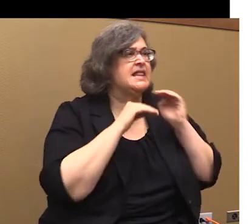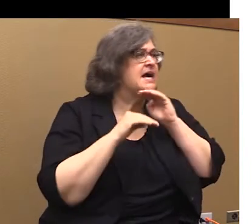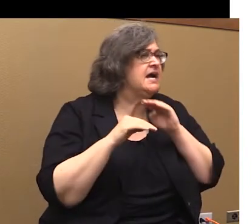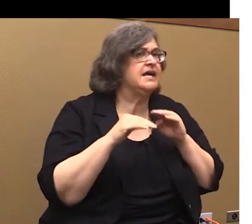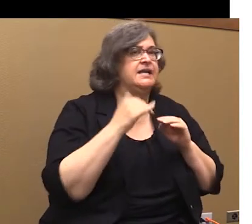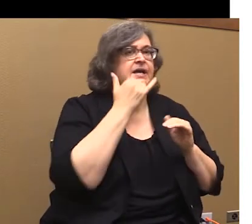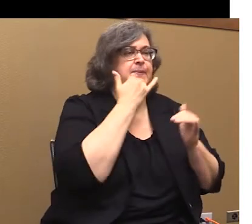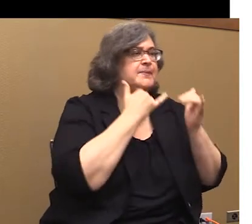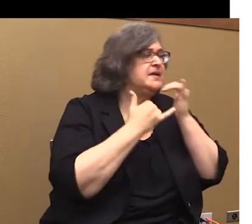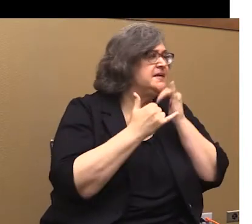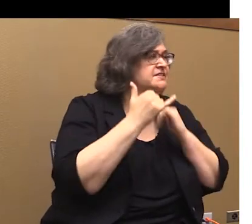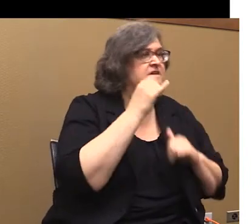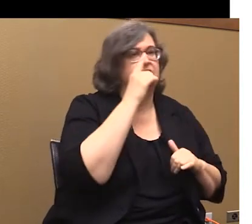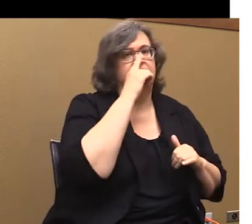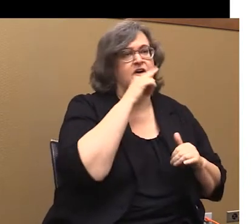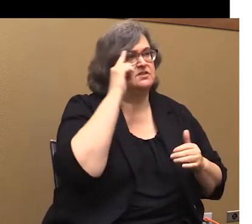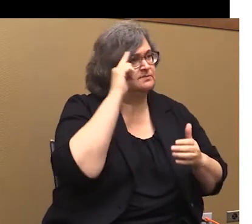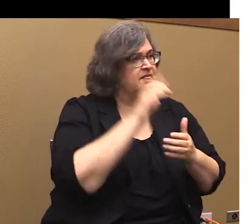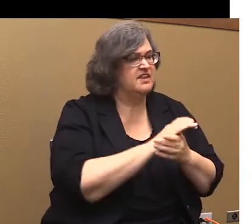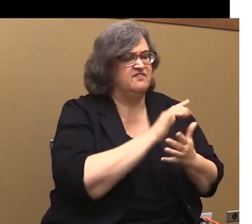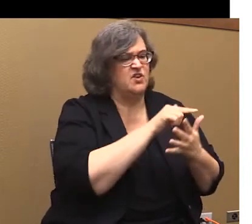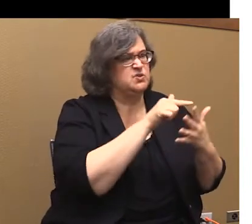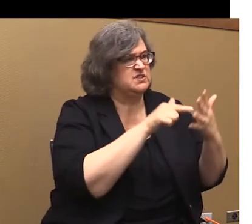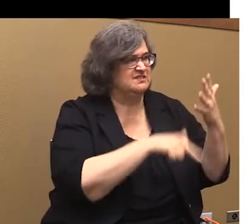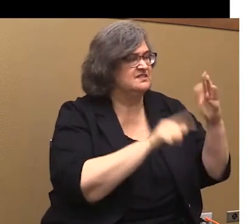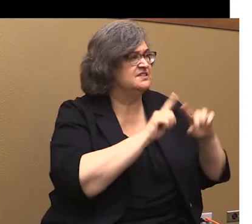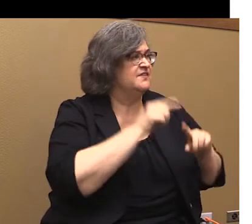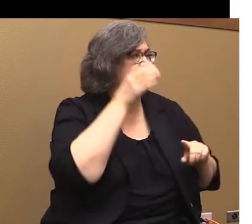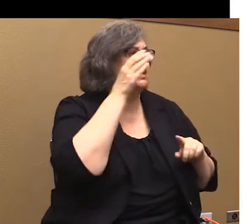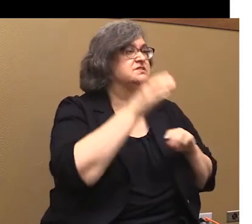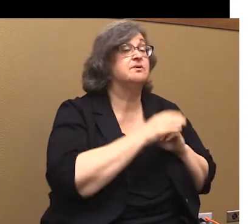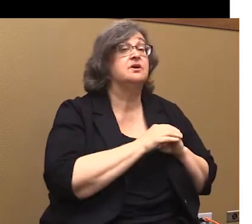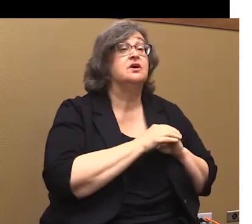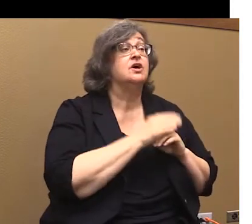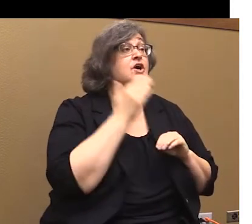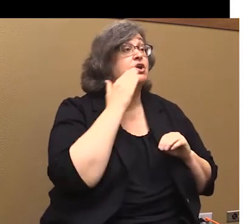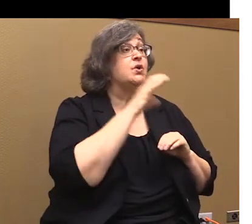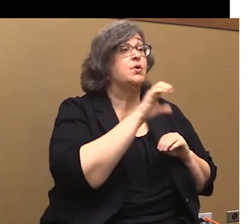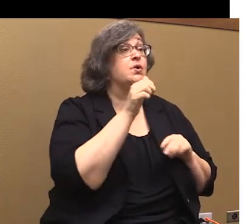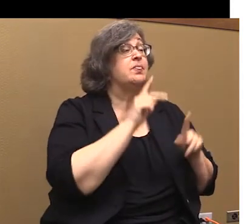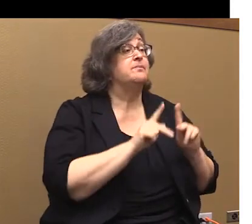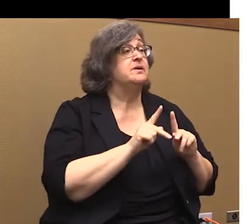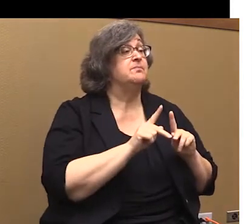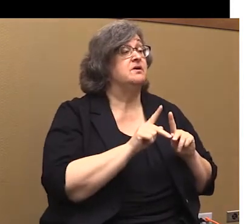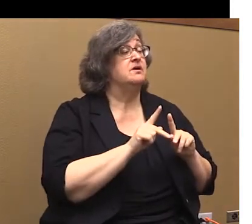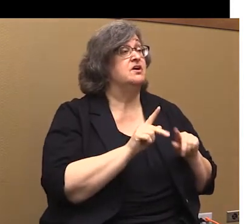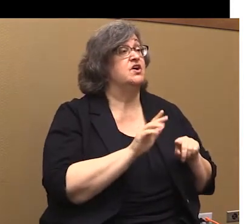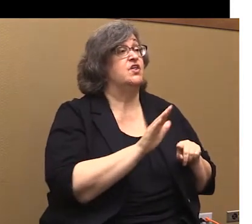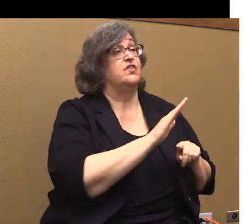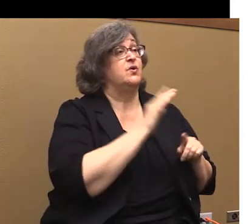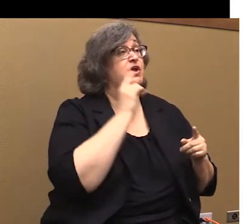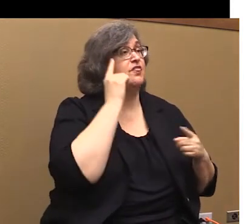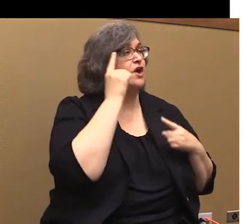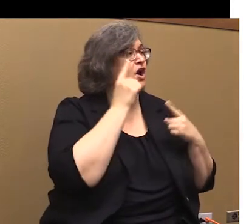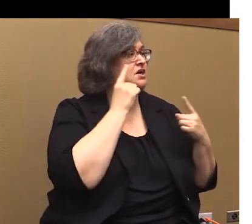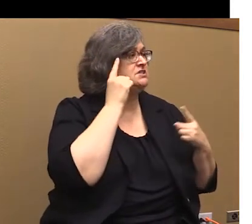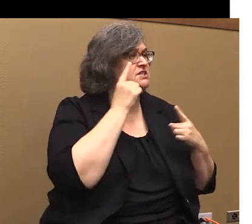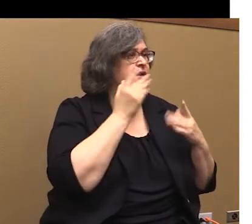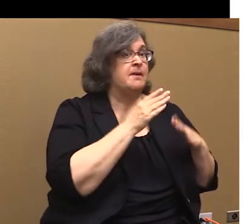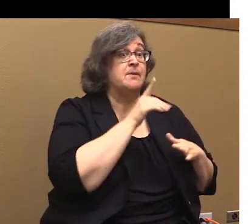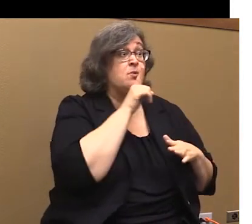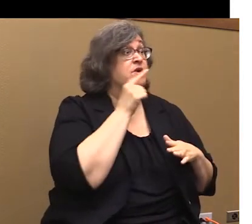concepts like lying, mistake, false belief, and knowing that other